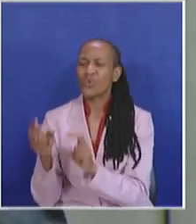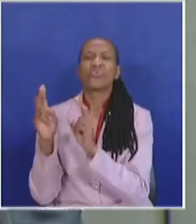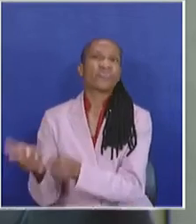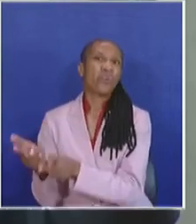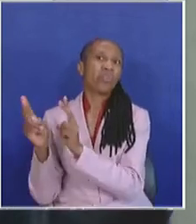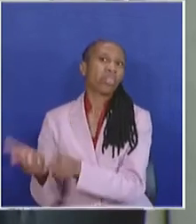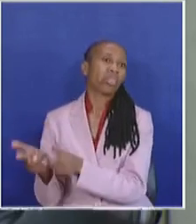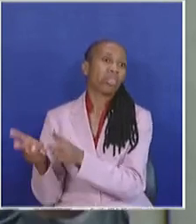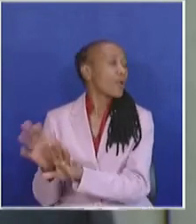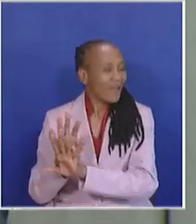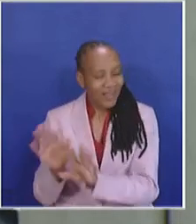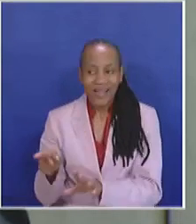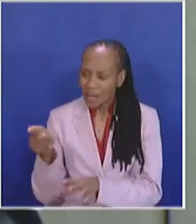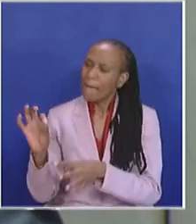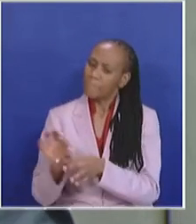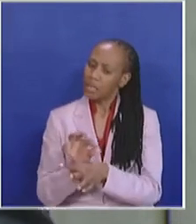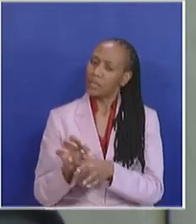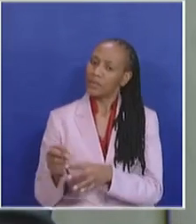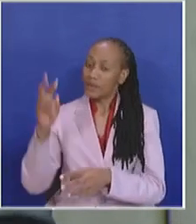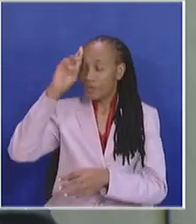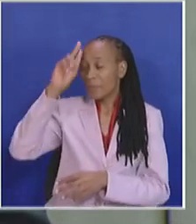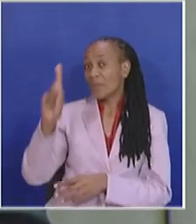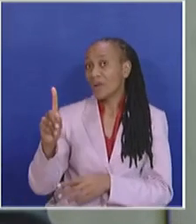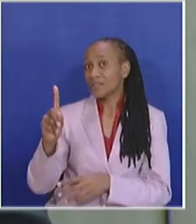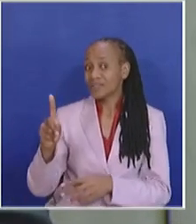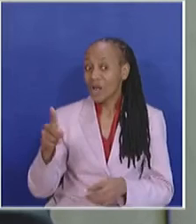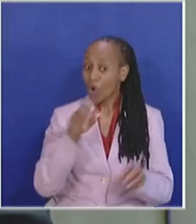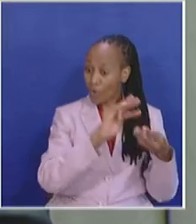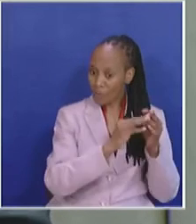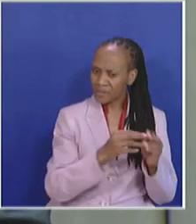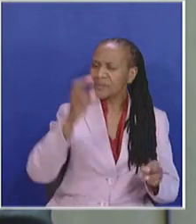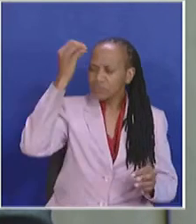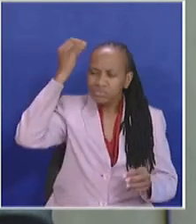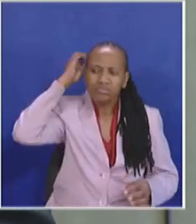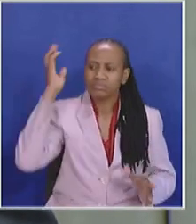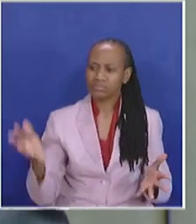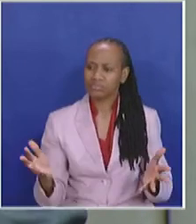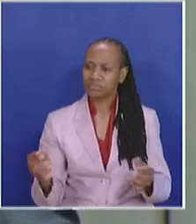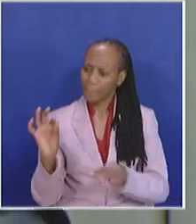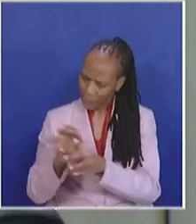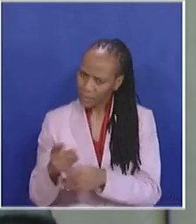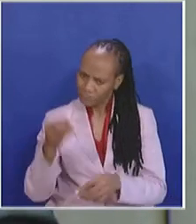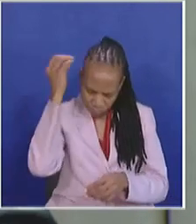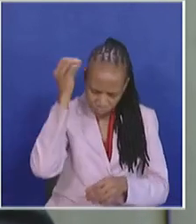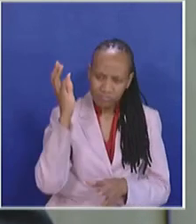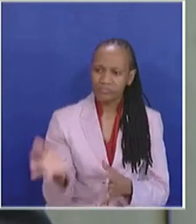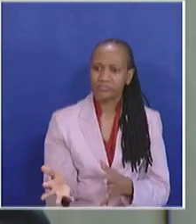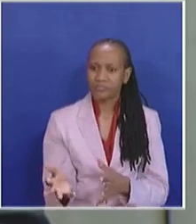When you plan, you must plan in such a way that we integrate our communities, and that is what we are doing with our